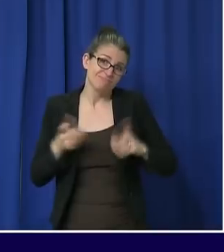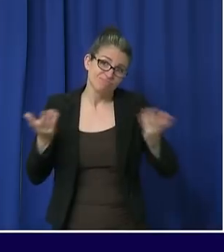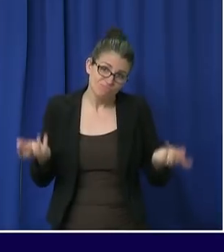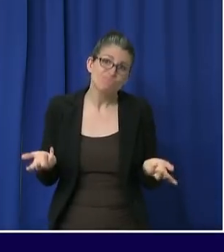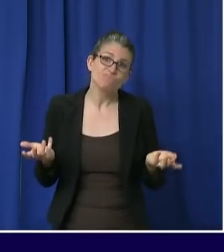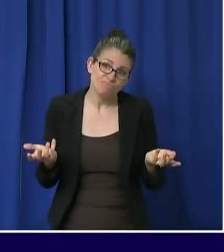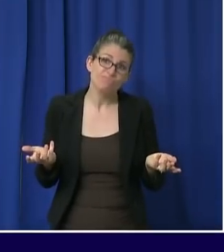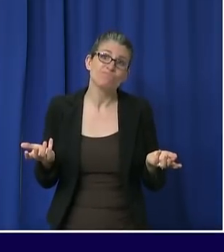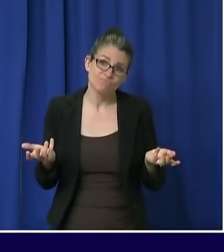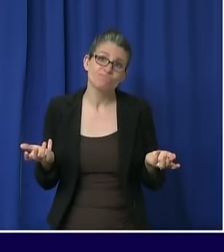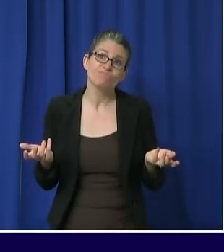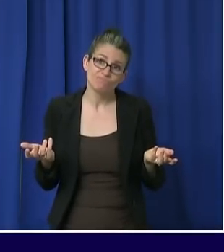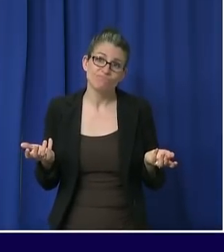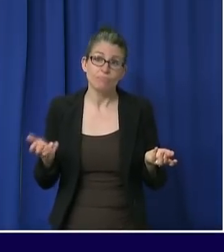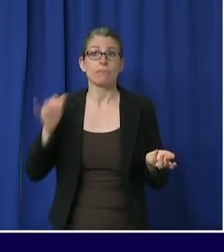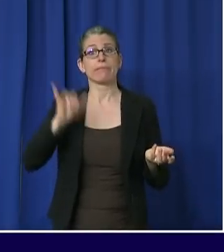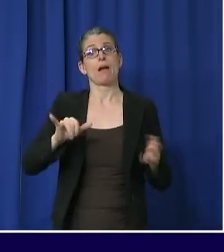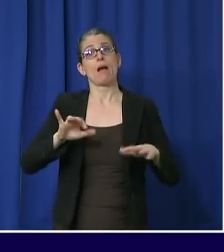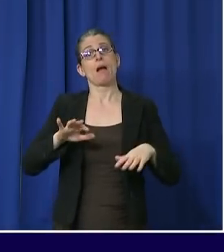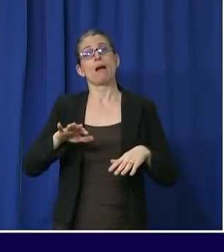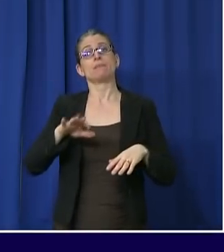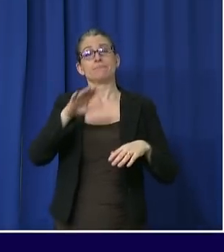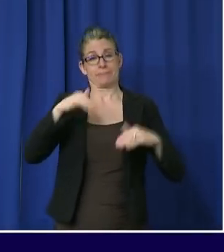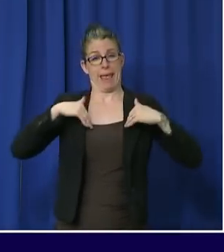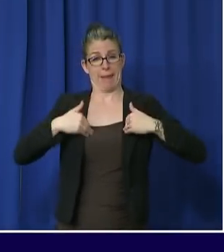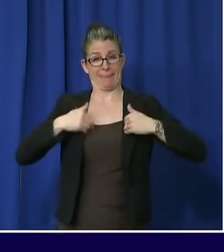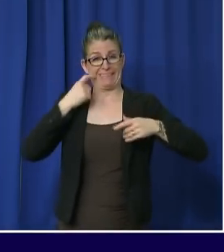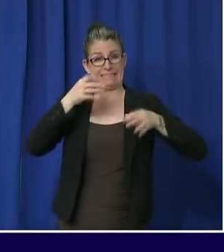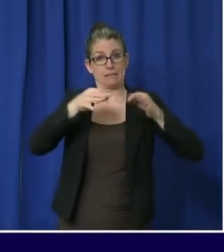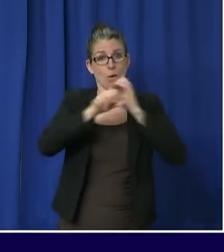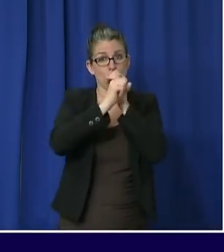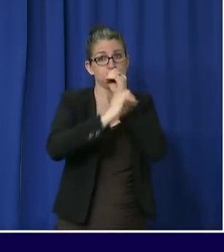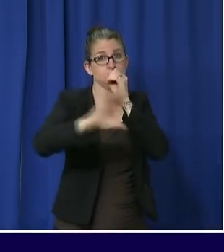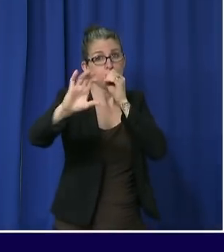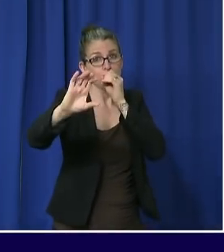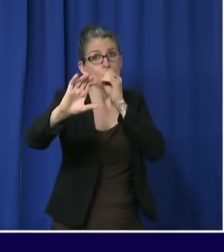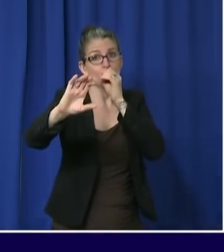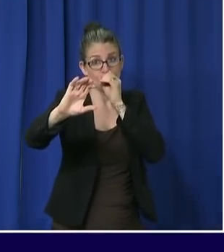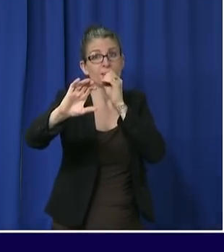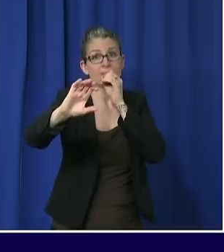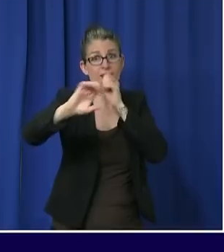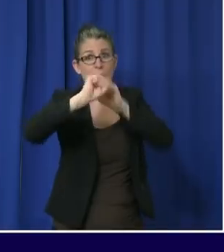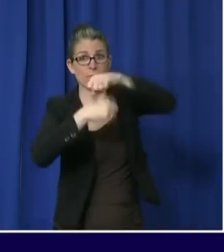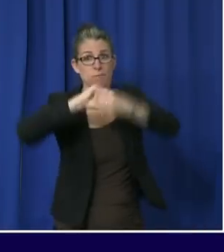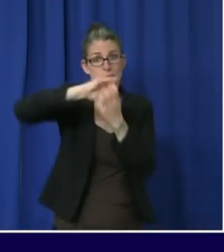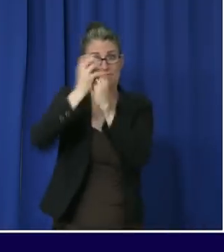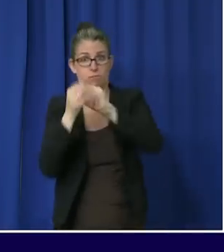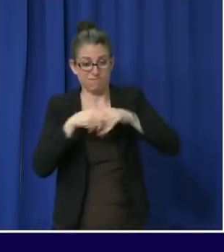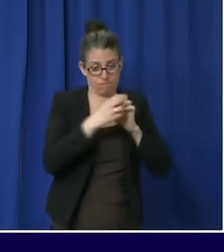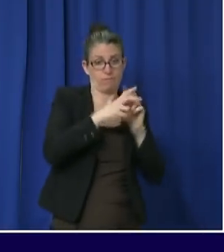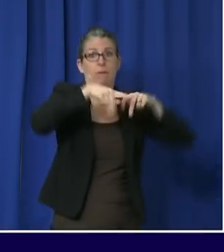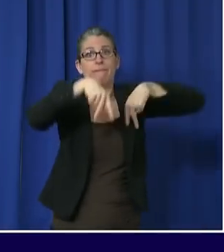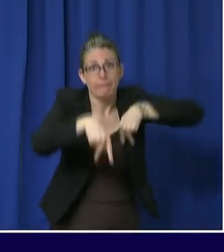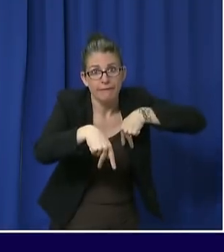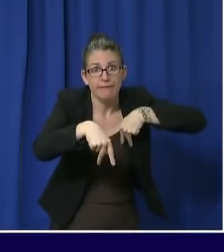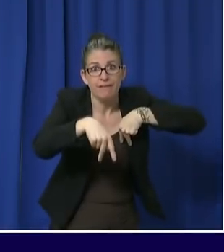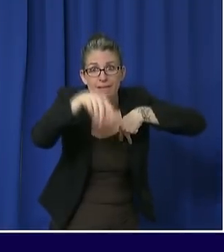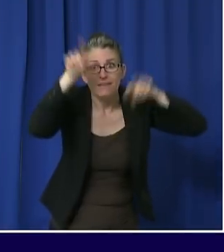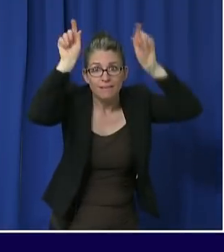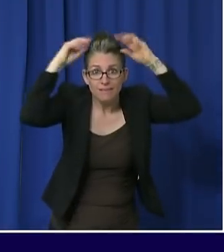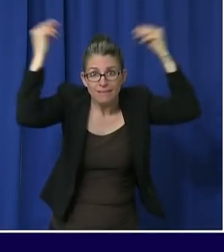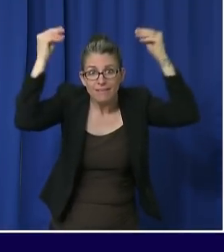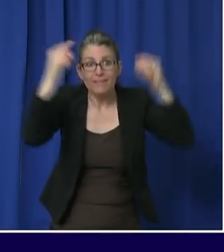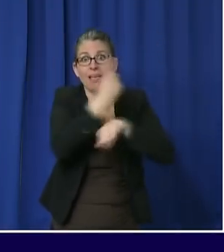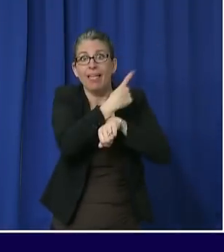balloon animal will continue to change. Right now, it's a bit more in stasis mode, but again, that could change very quickly. Sorry, that